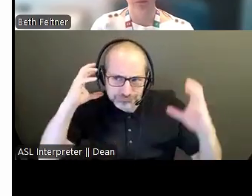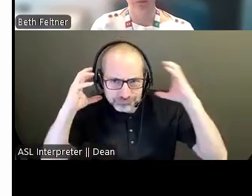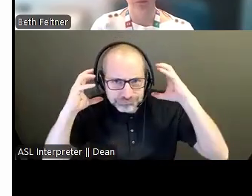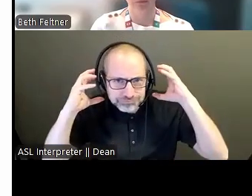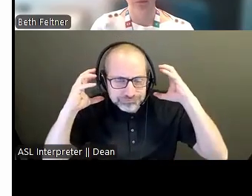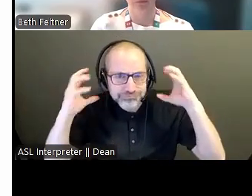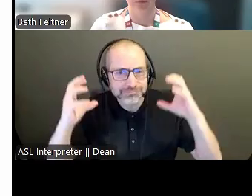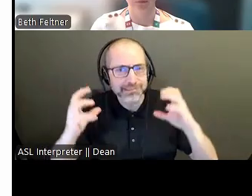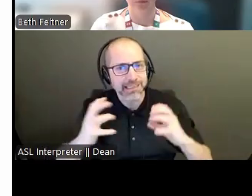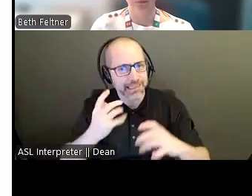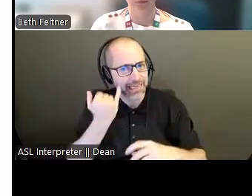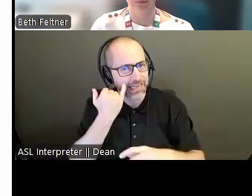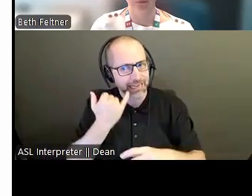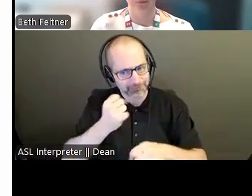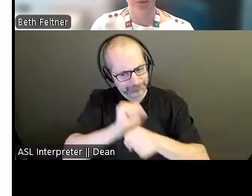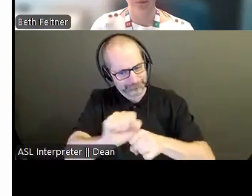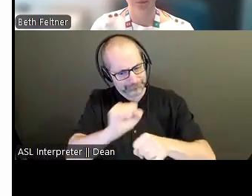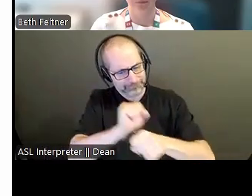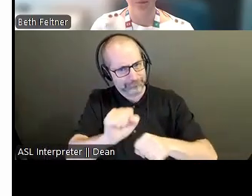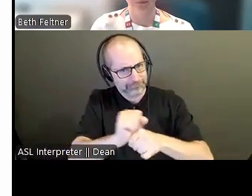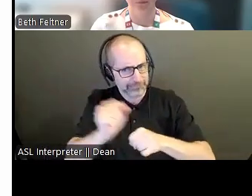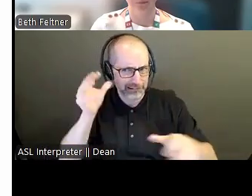any sort of recreational noise.